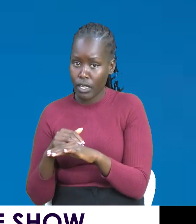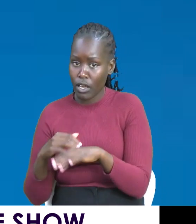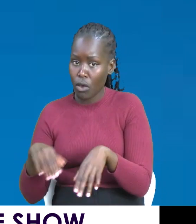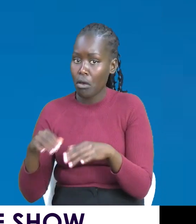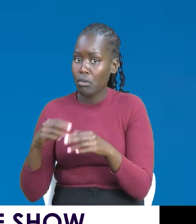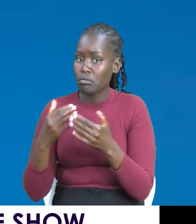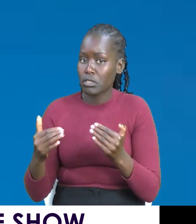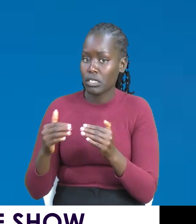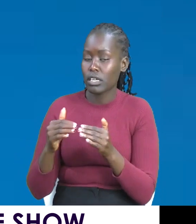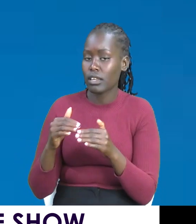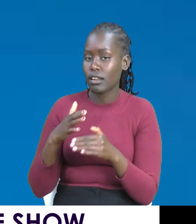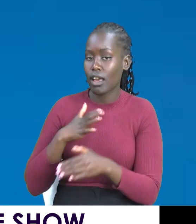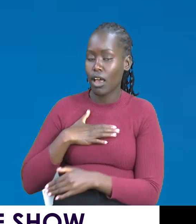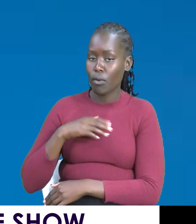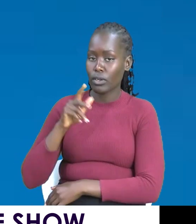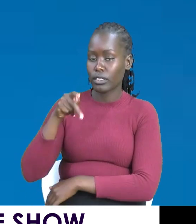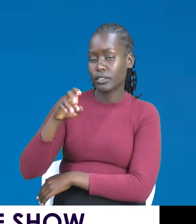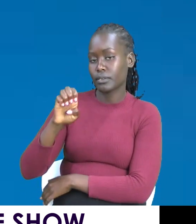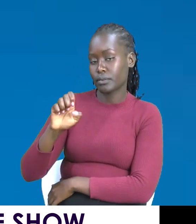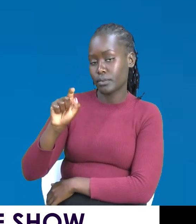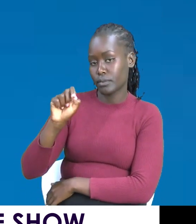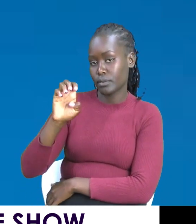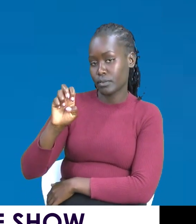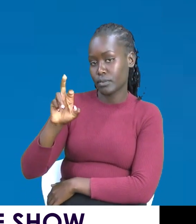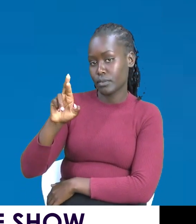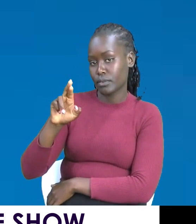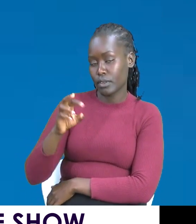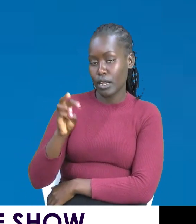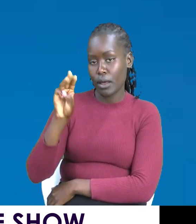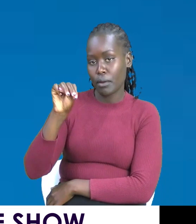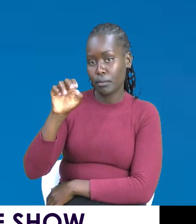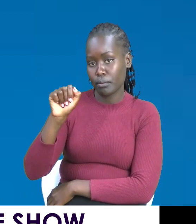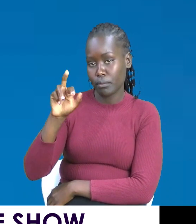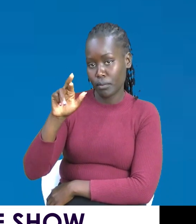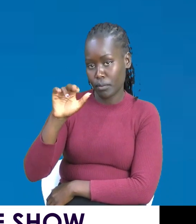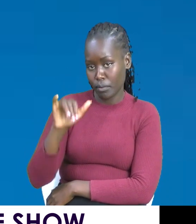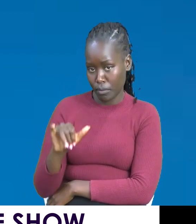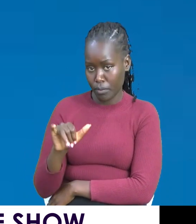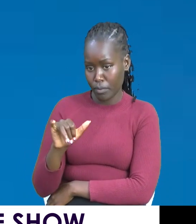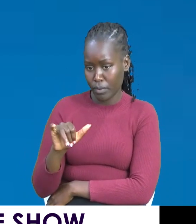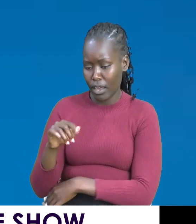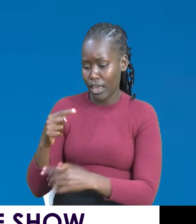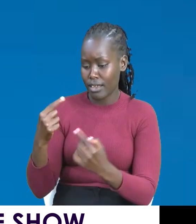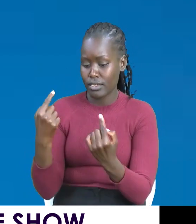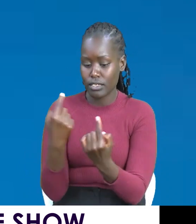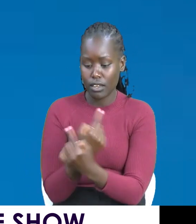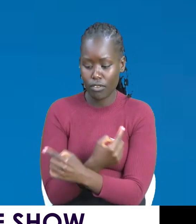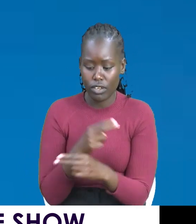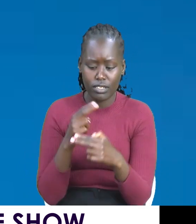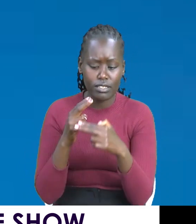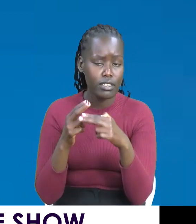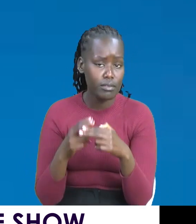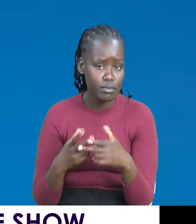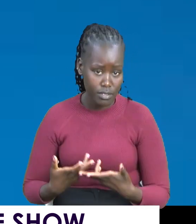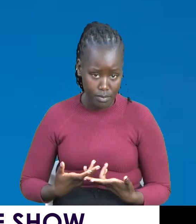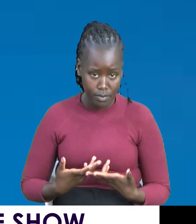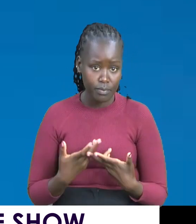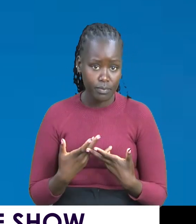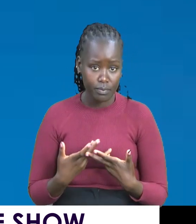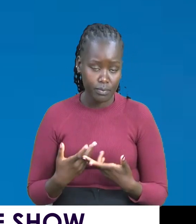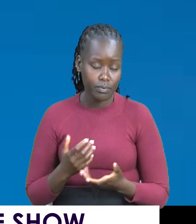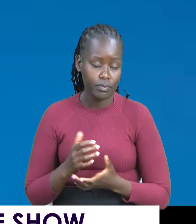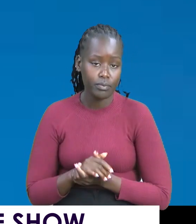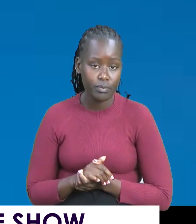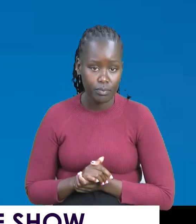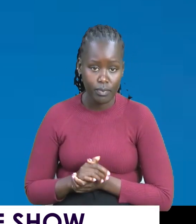John, Peter, Mary. We call our children Deborah. We call our children